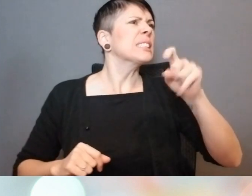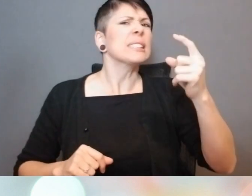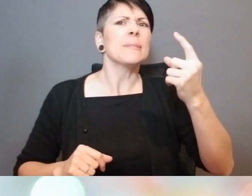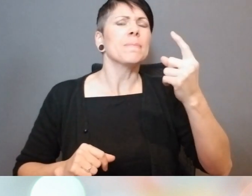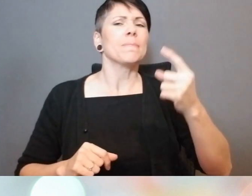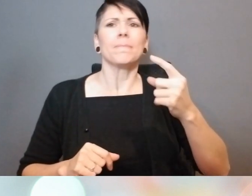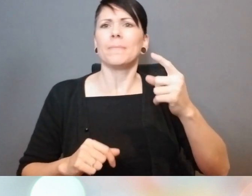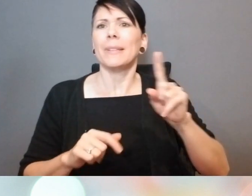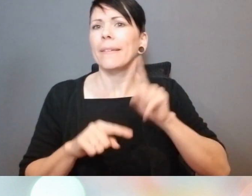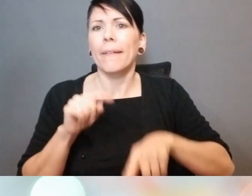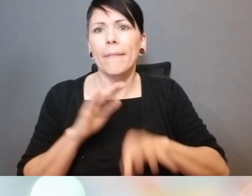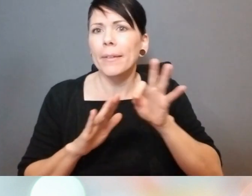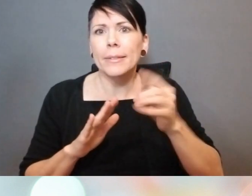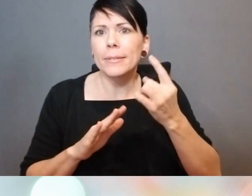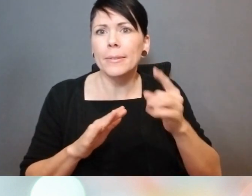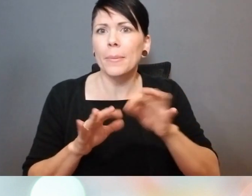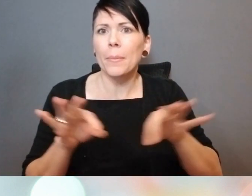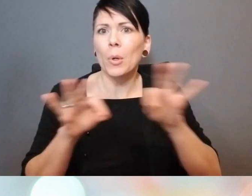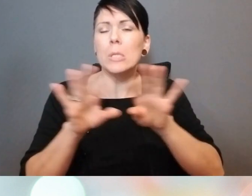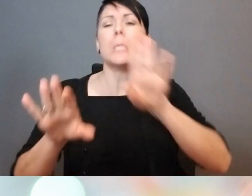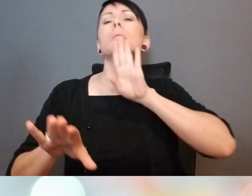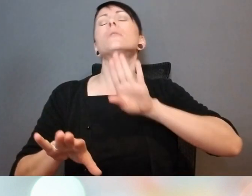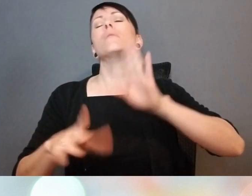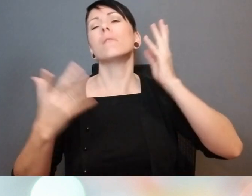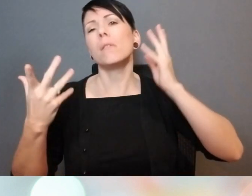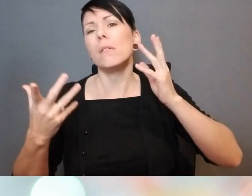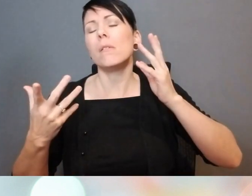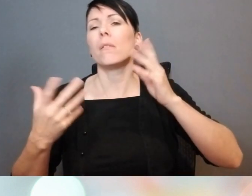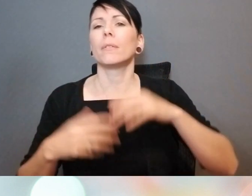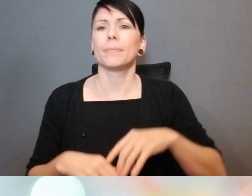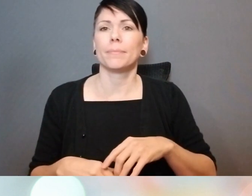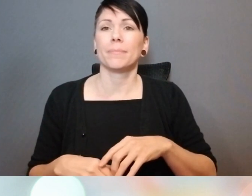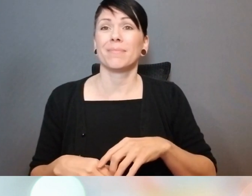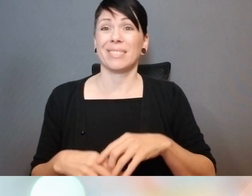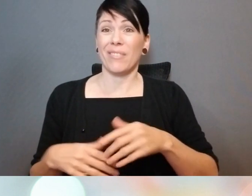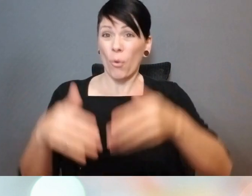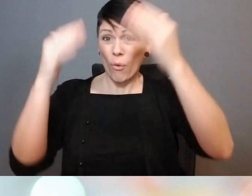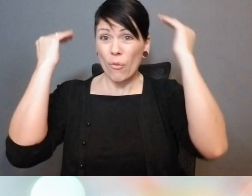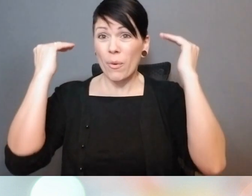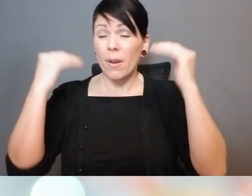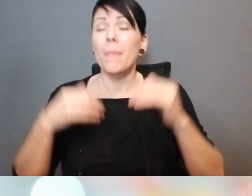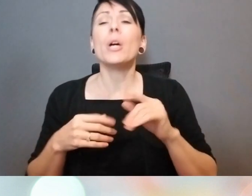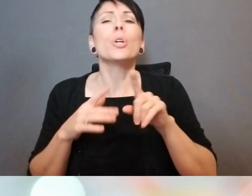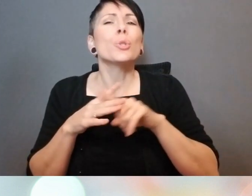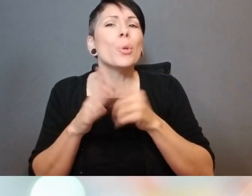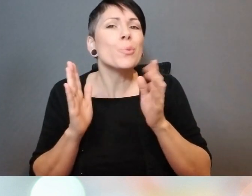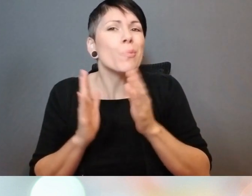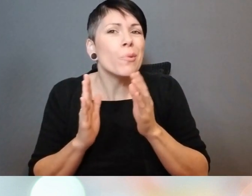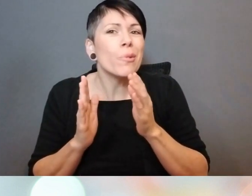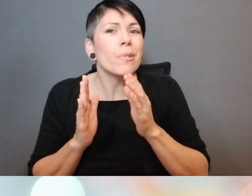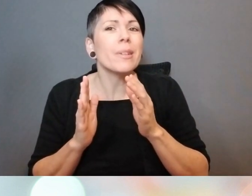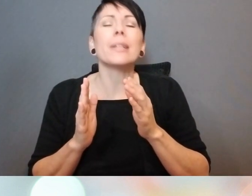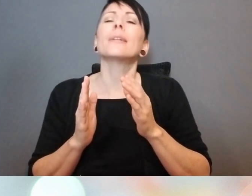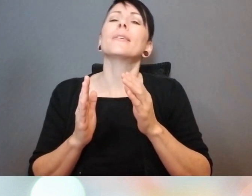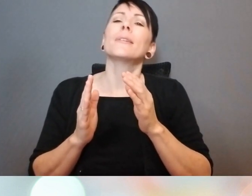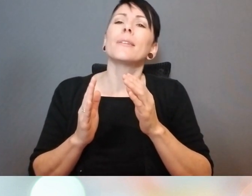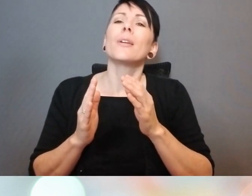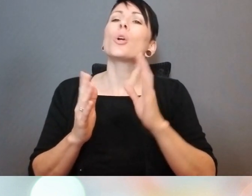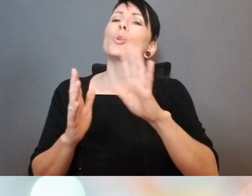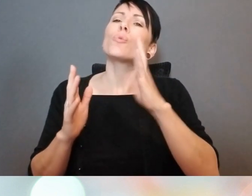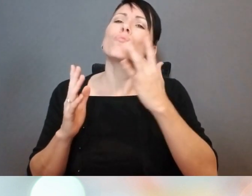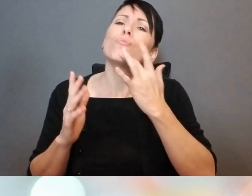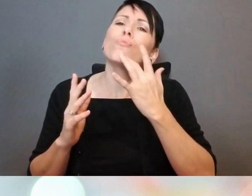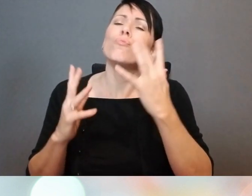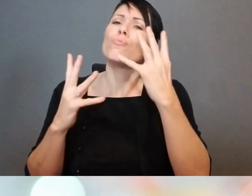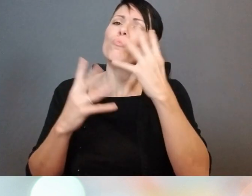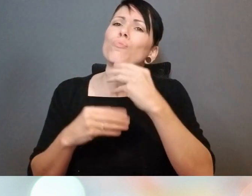then it's hard to know where to start. Try this. Start small, decluttering items that aren't so sentimental, and continue to keep your top favorites out